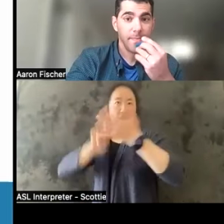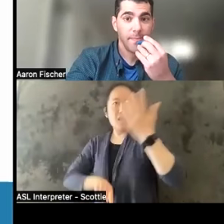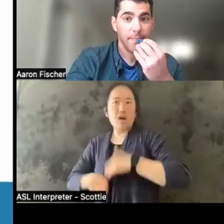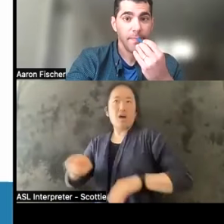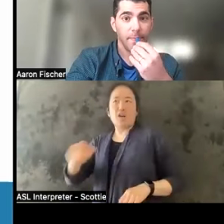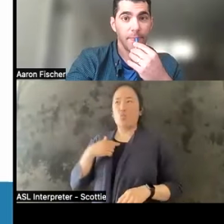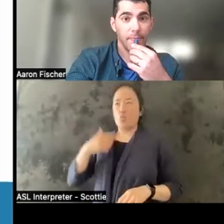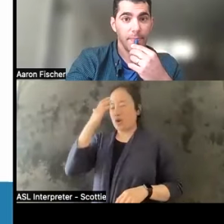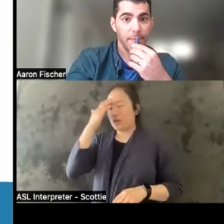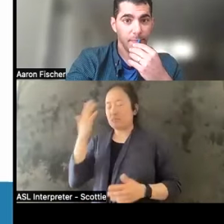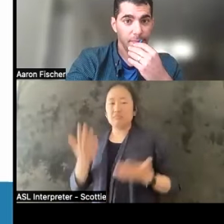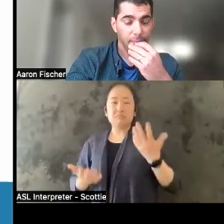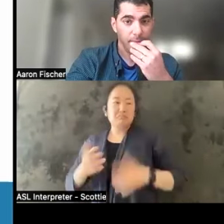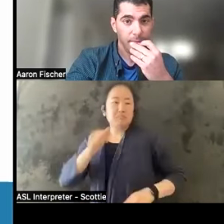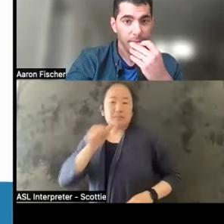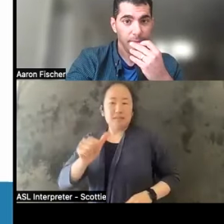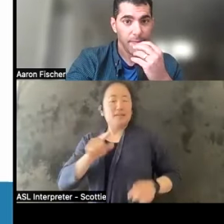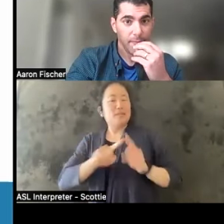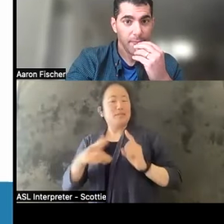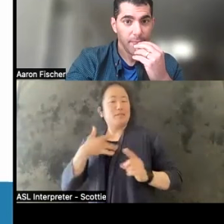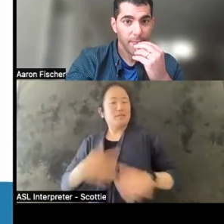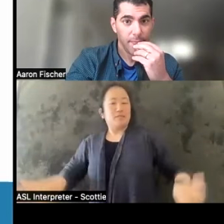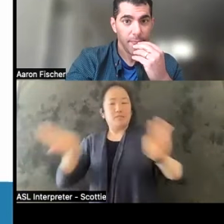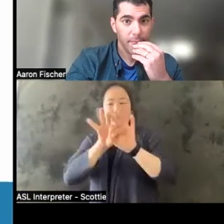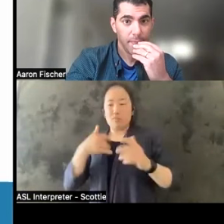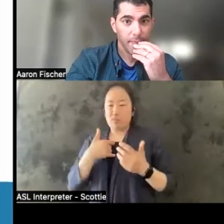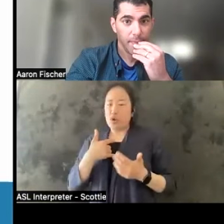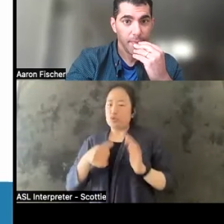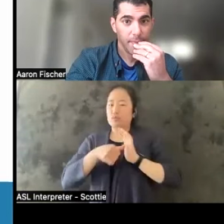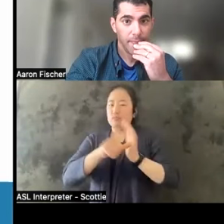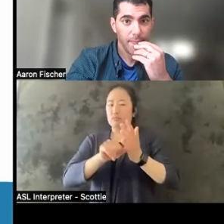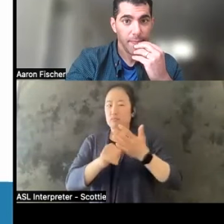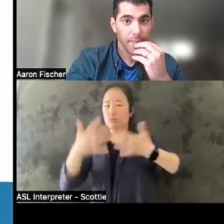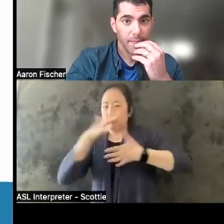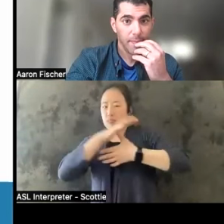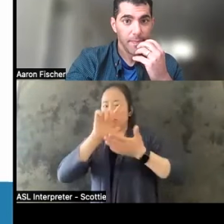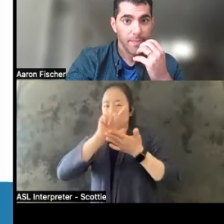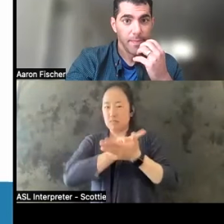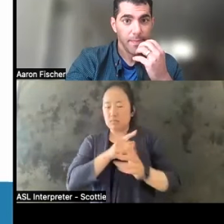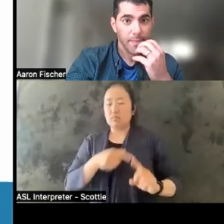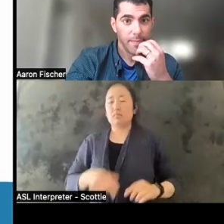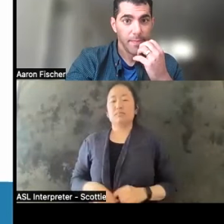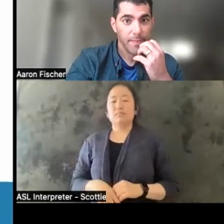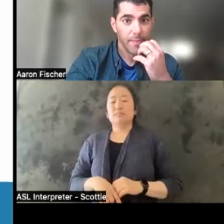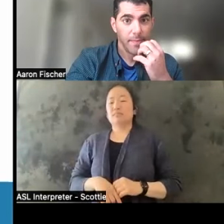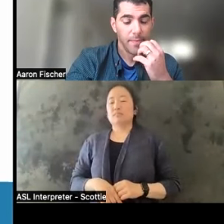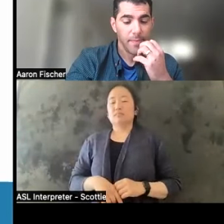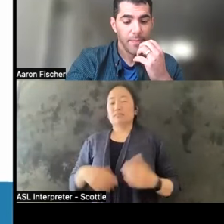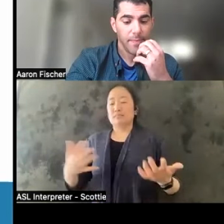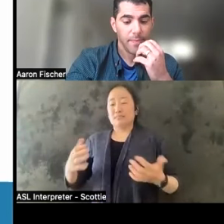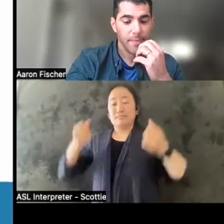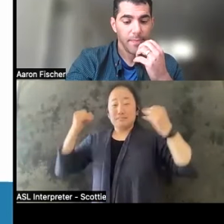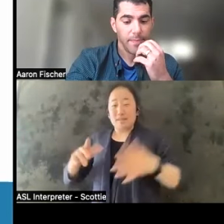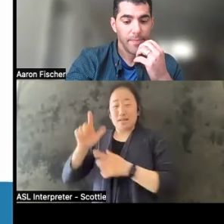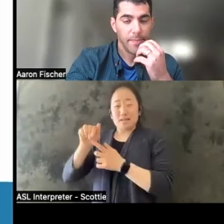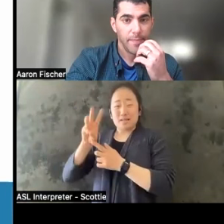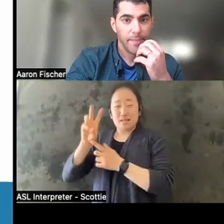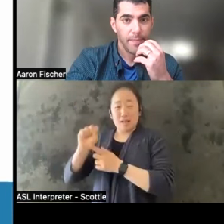federal laws. And I think the point that we want to make is there are a lot of laws that protect individuals with